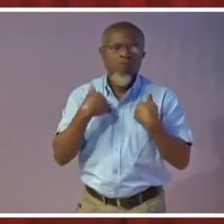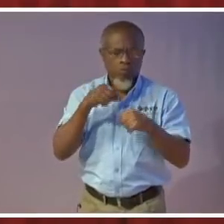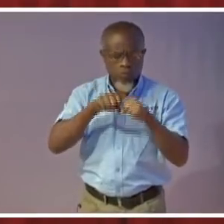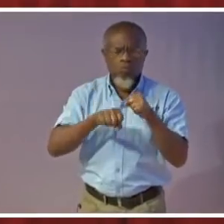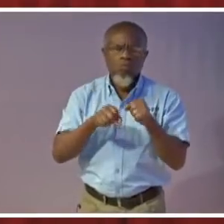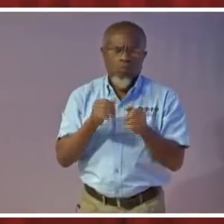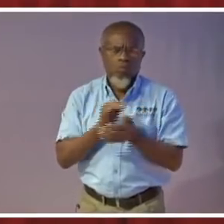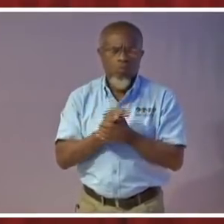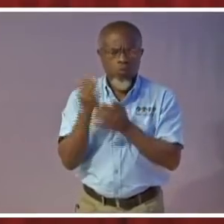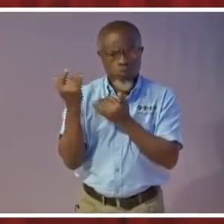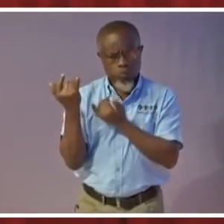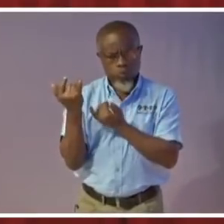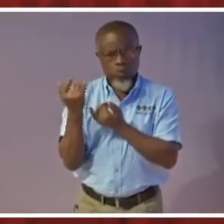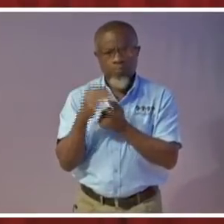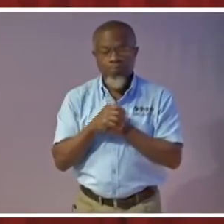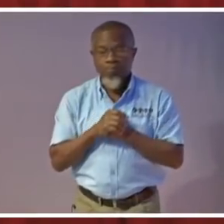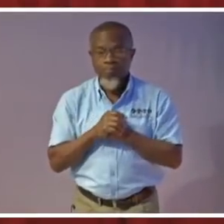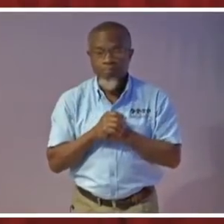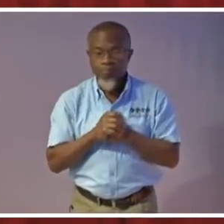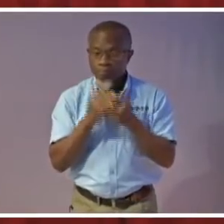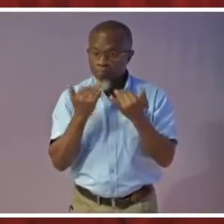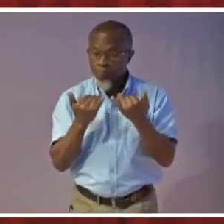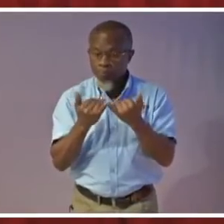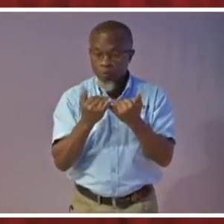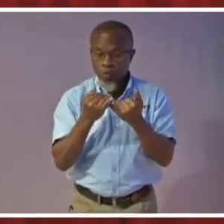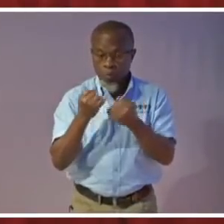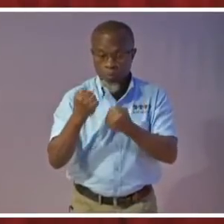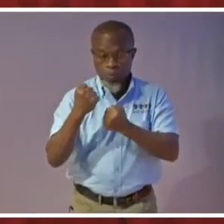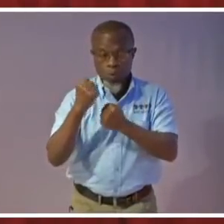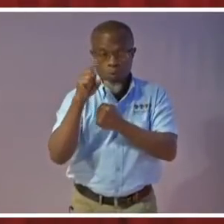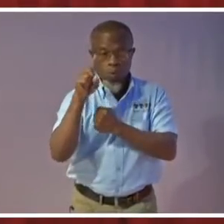Power 102 for your follow-up question.